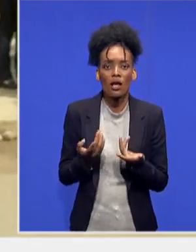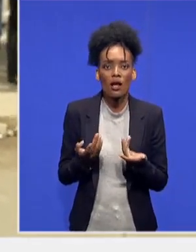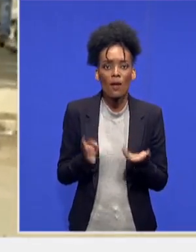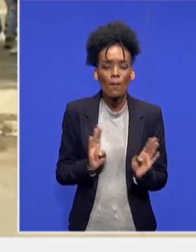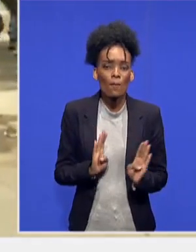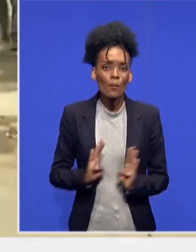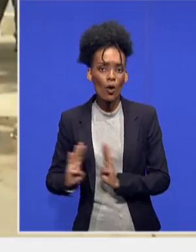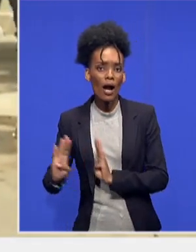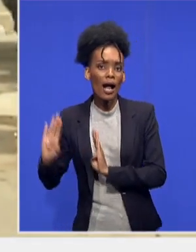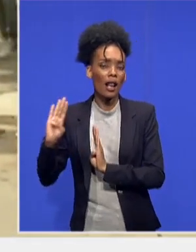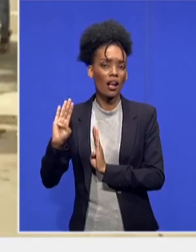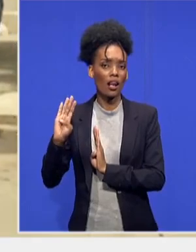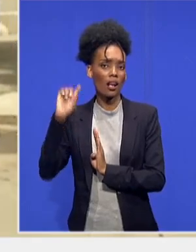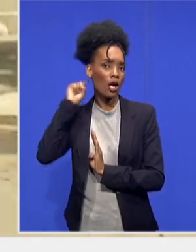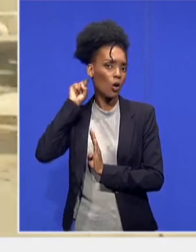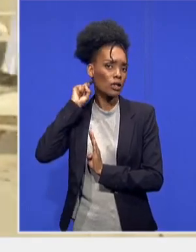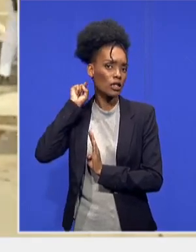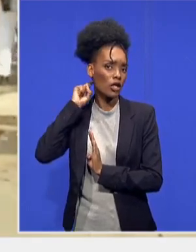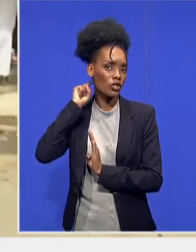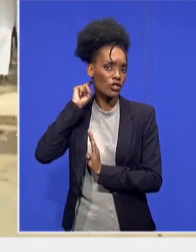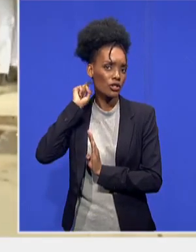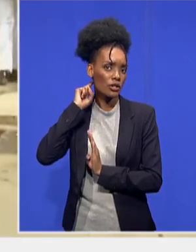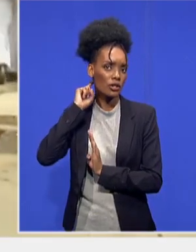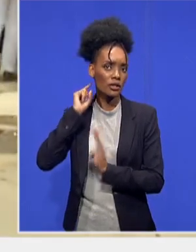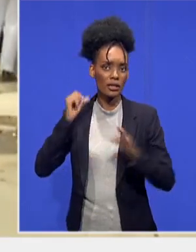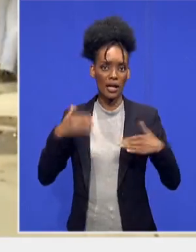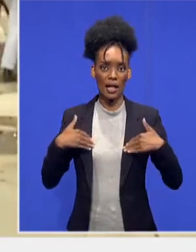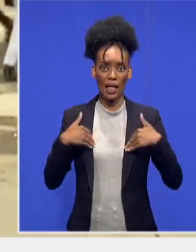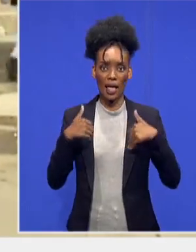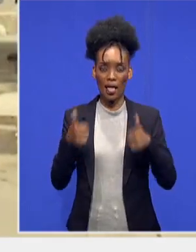society, health would be the last